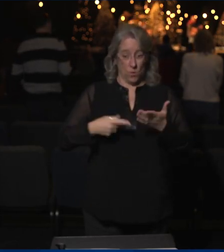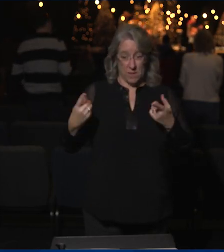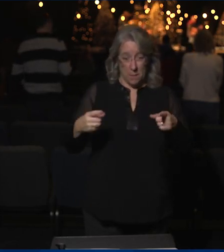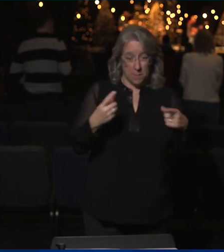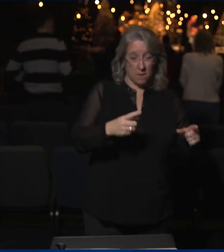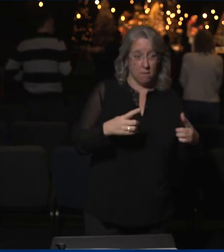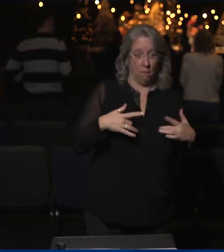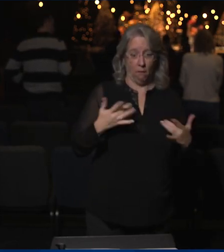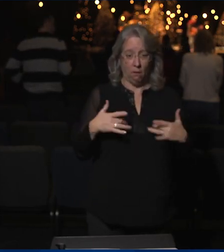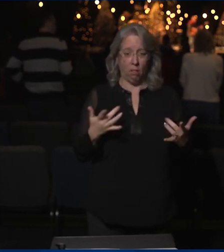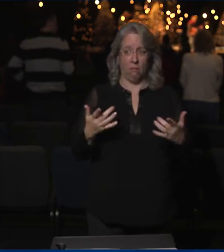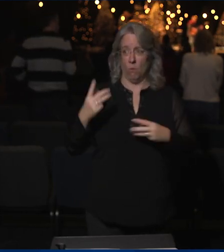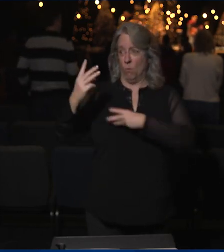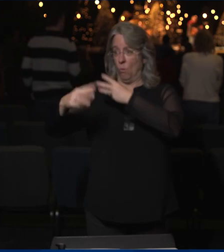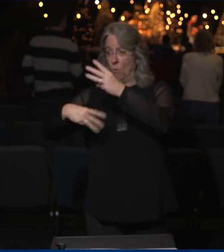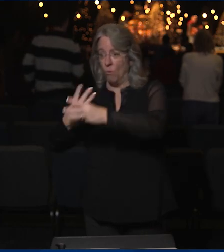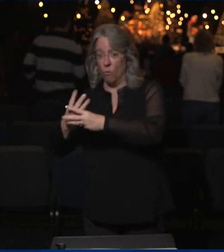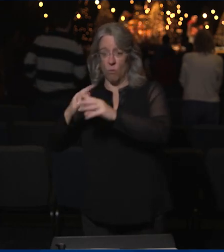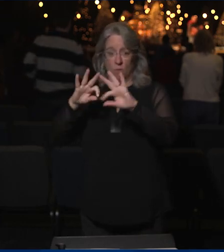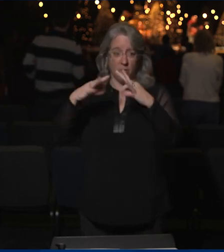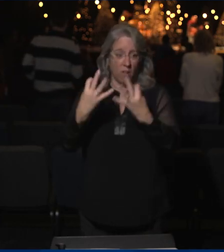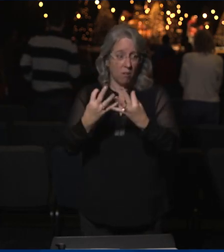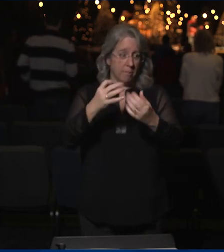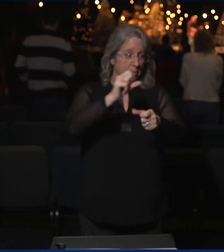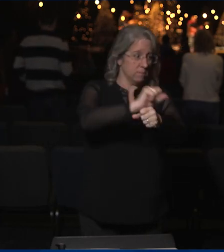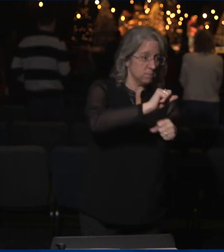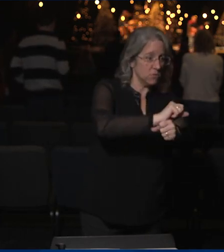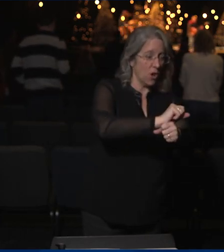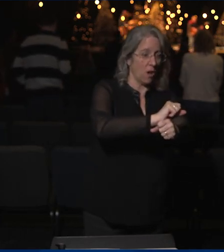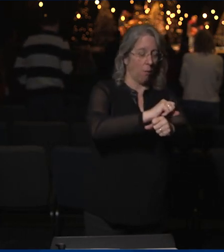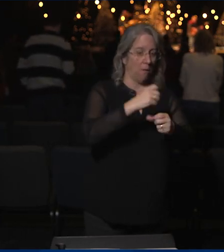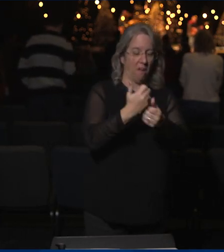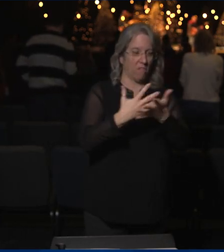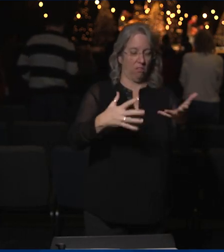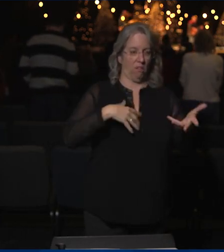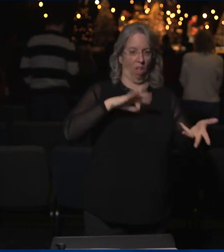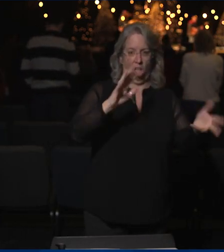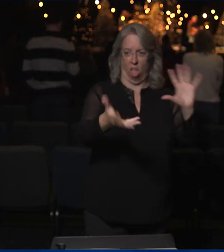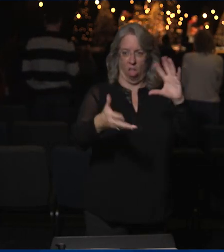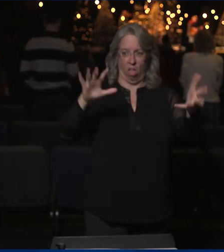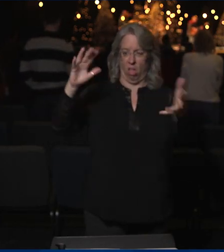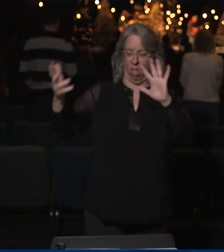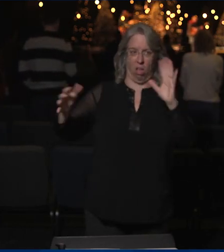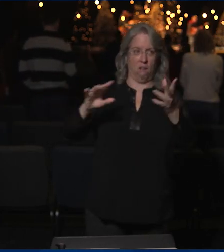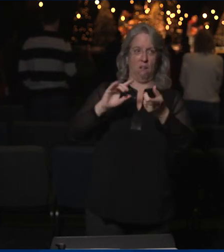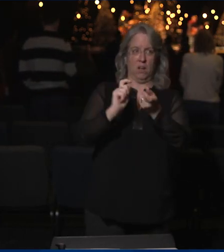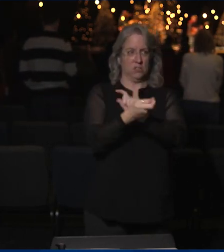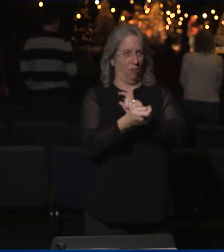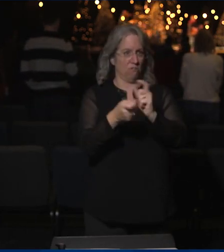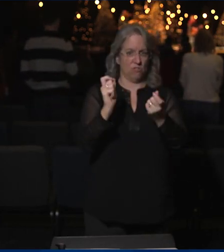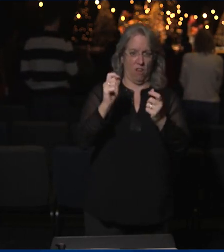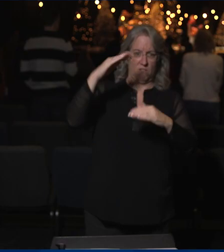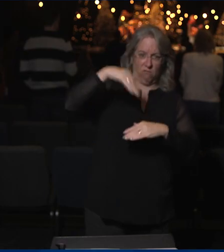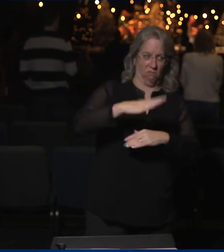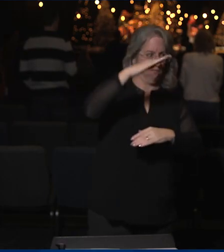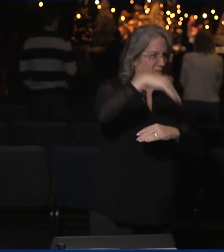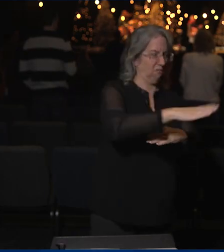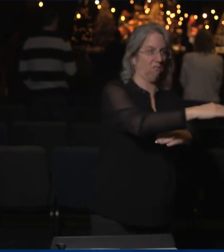our world, our families, our jobs, they all change, they all fluctuate,